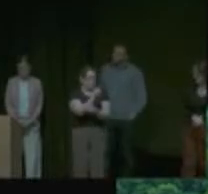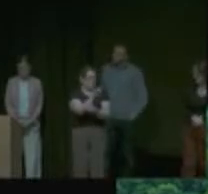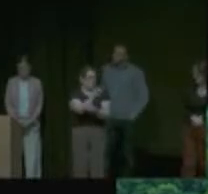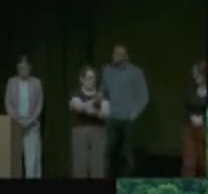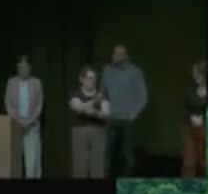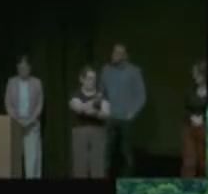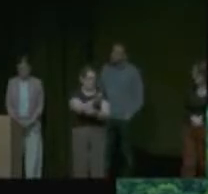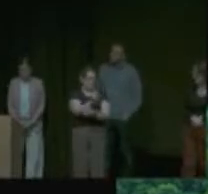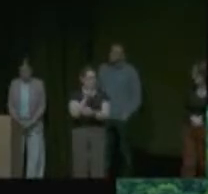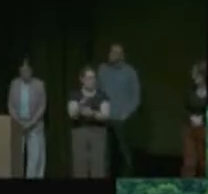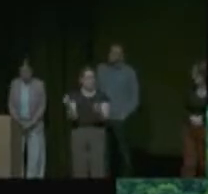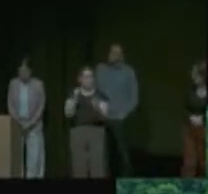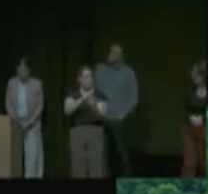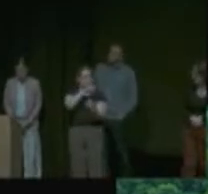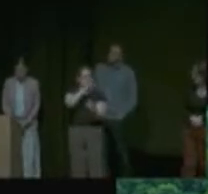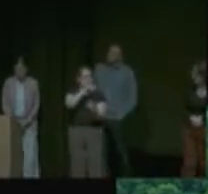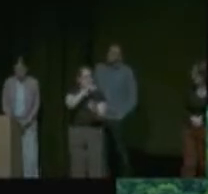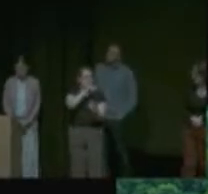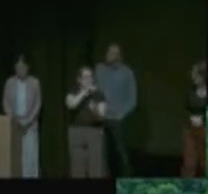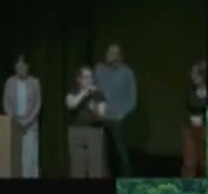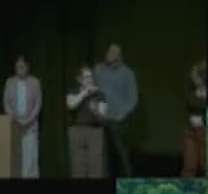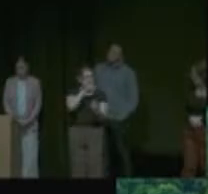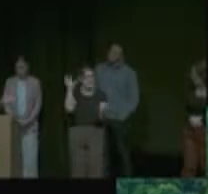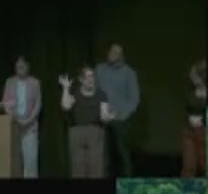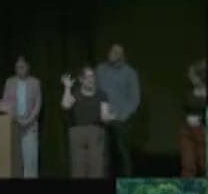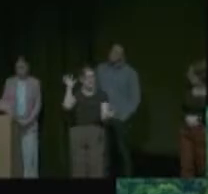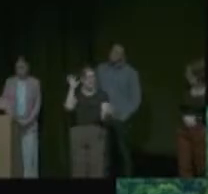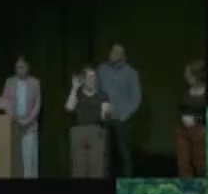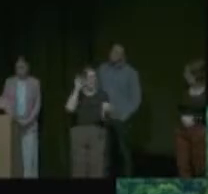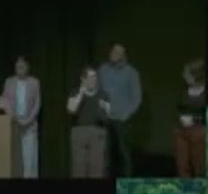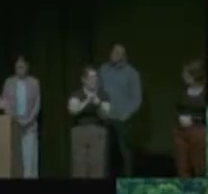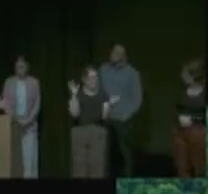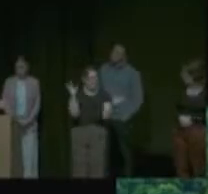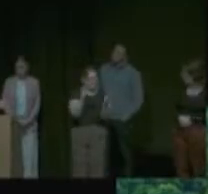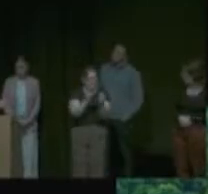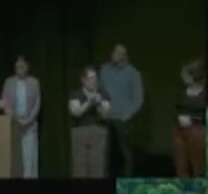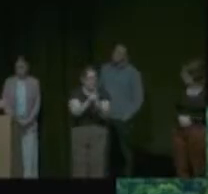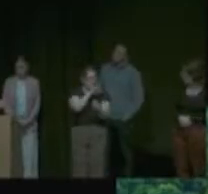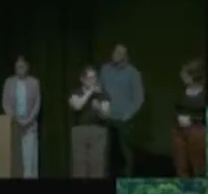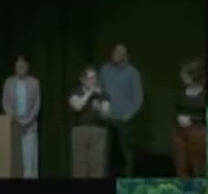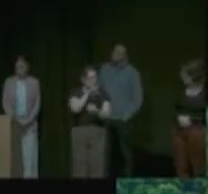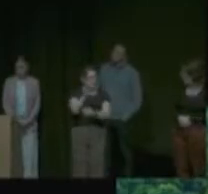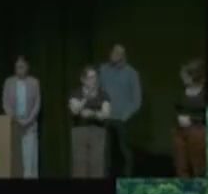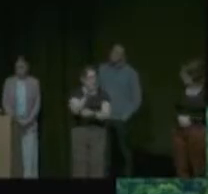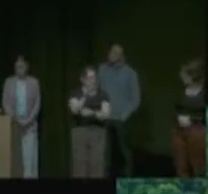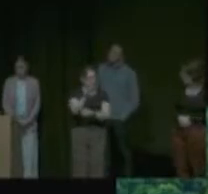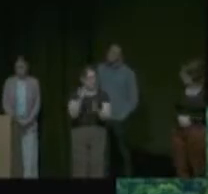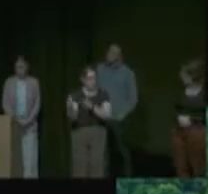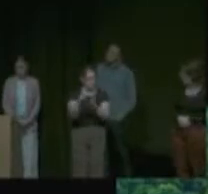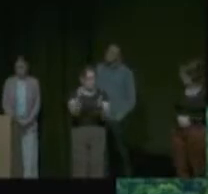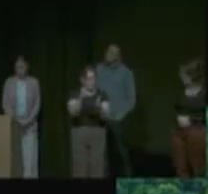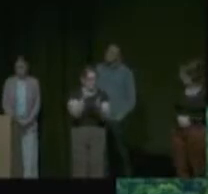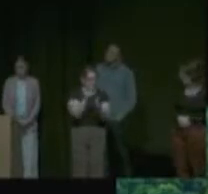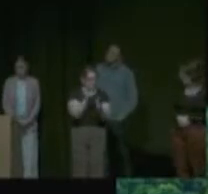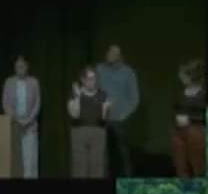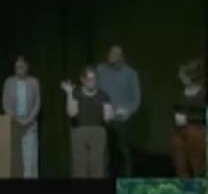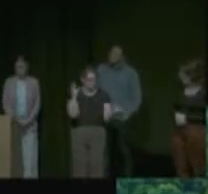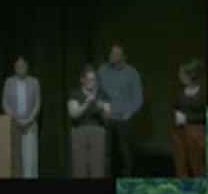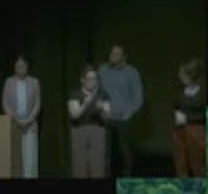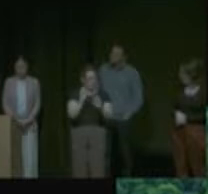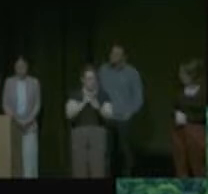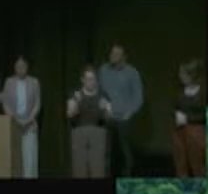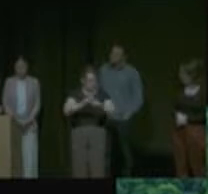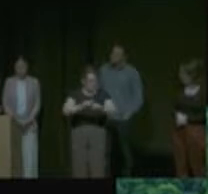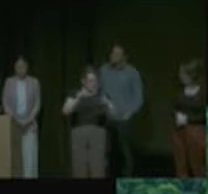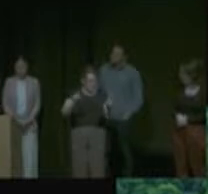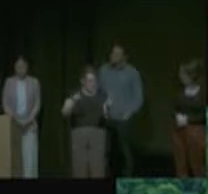this sediment, it is the accumulation of all the sediment in the Cuyahoga River. There is nothing different here aside from the